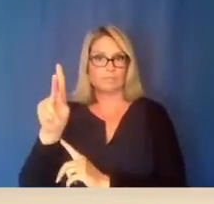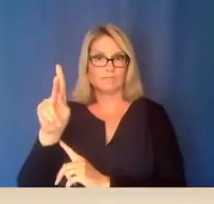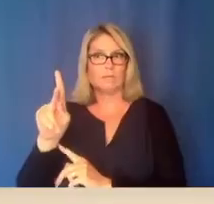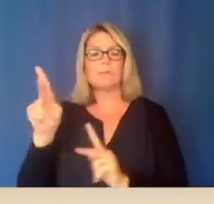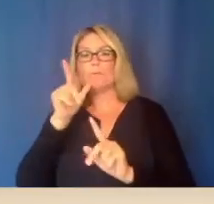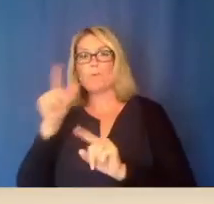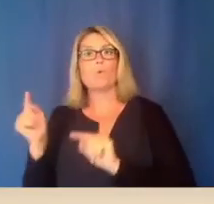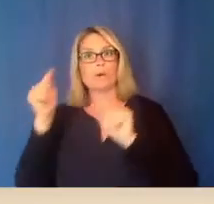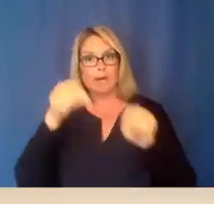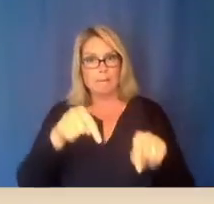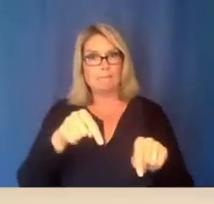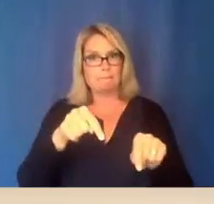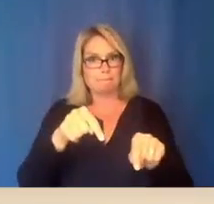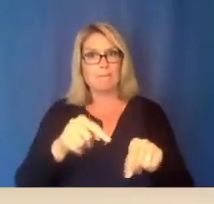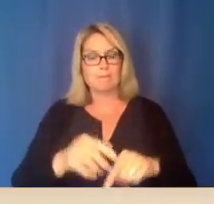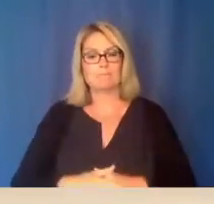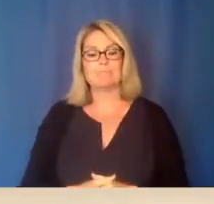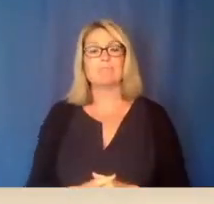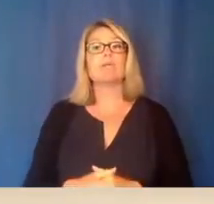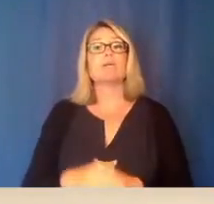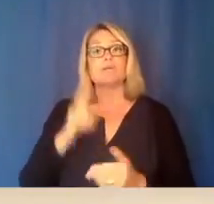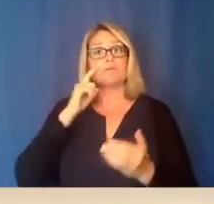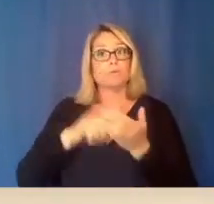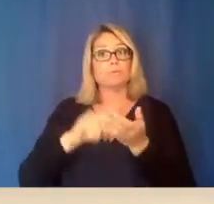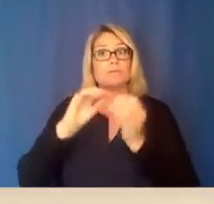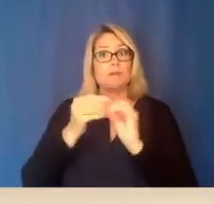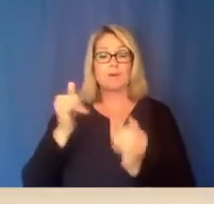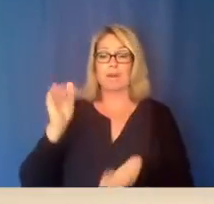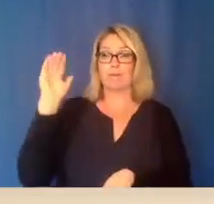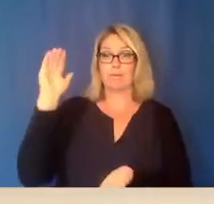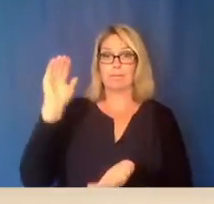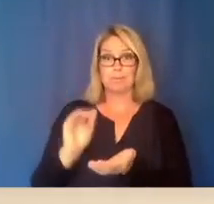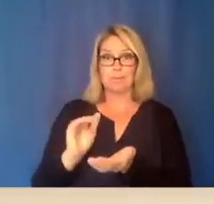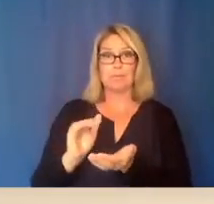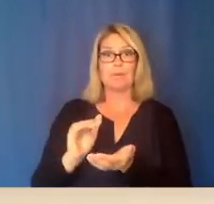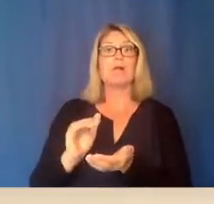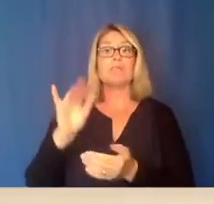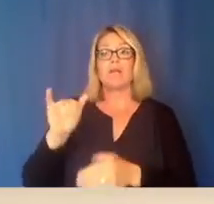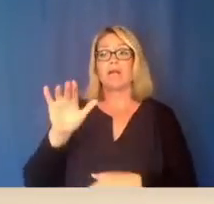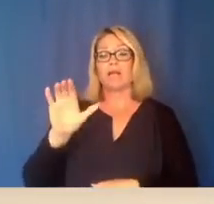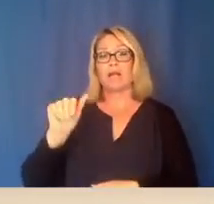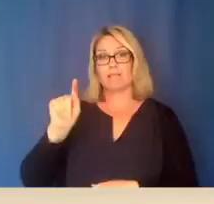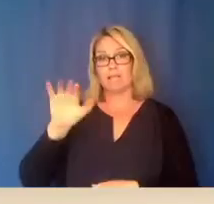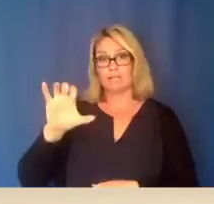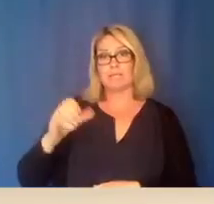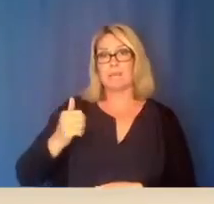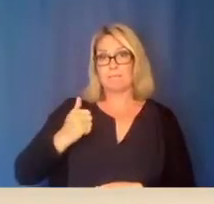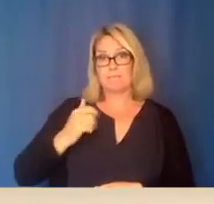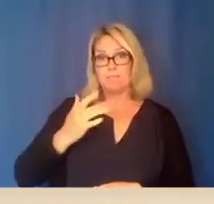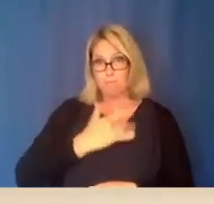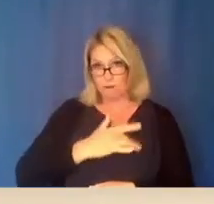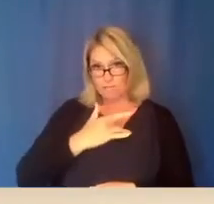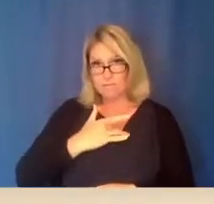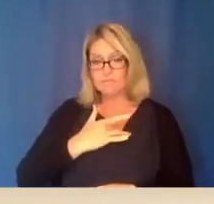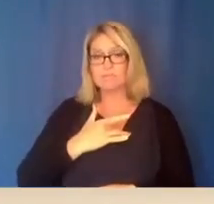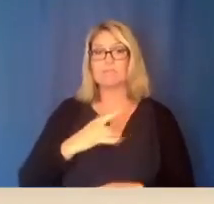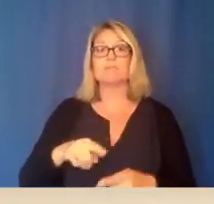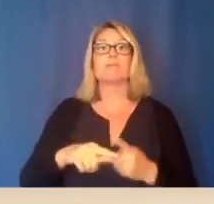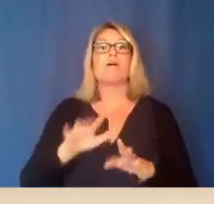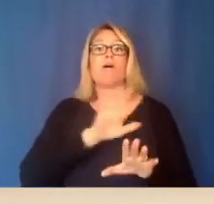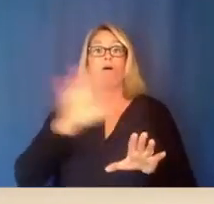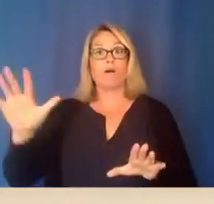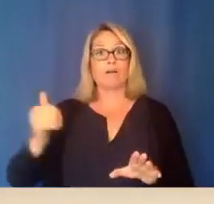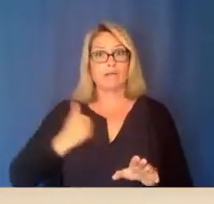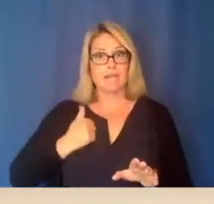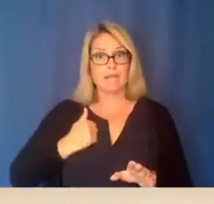entry. The decreasing case counts in the Atlantic provinces and throughout Canada, coupled with our extensive testing data,